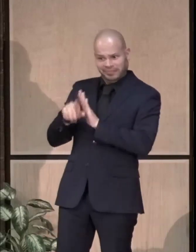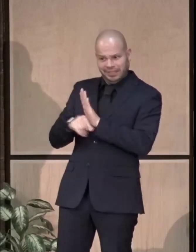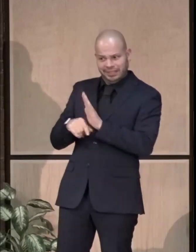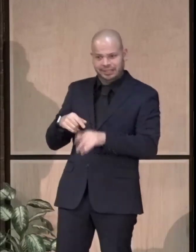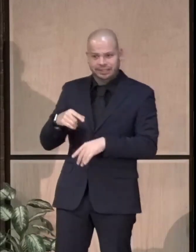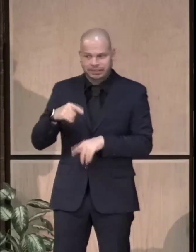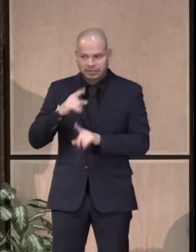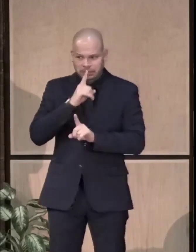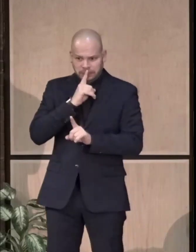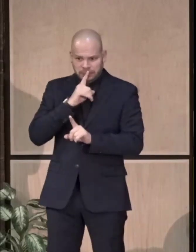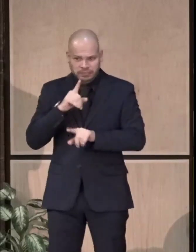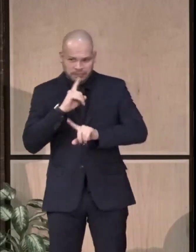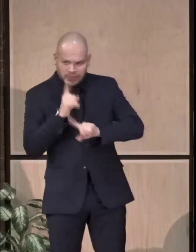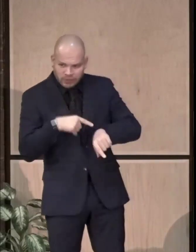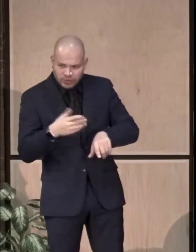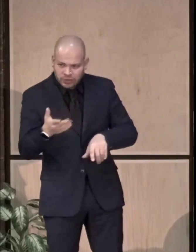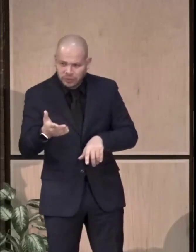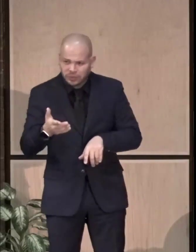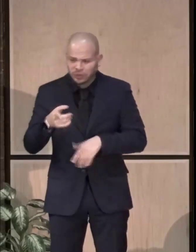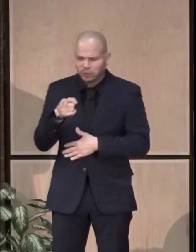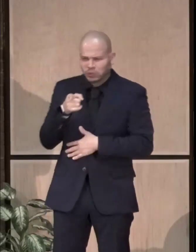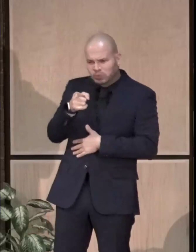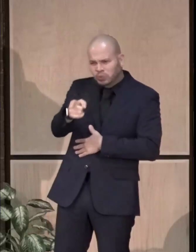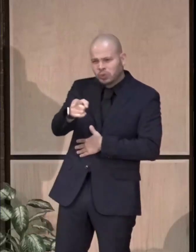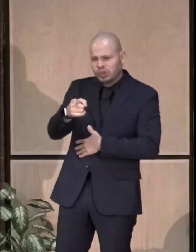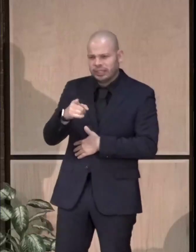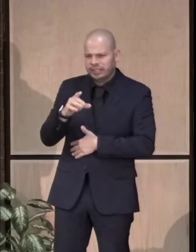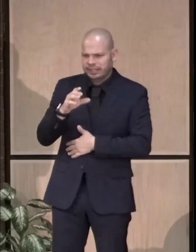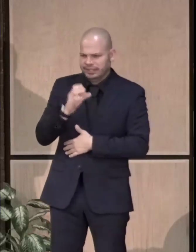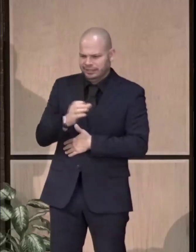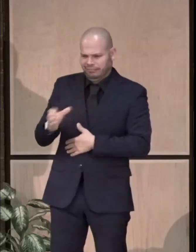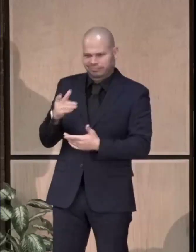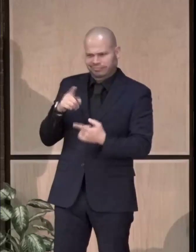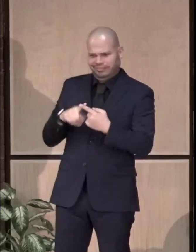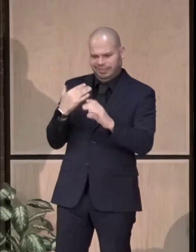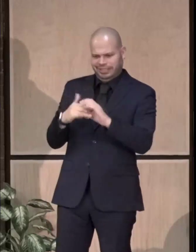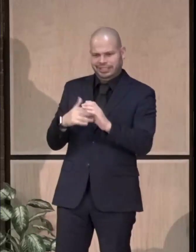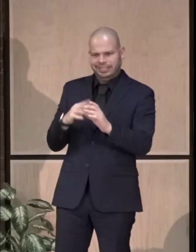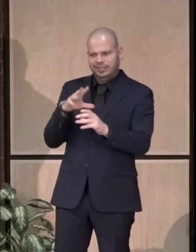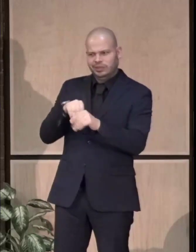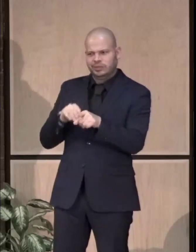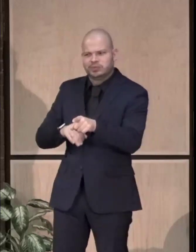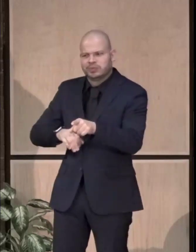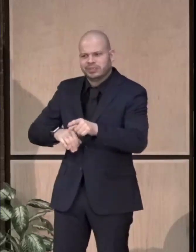And you were copied on those emails, right? Yes, it was the follow-up regarding